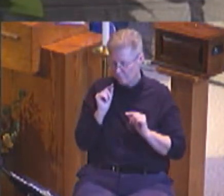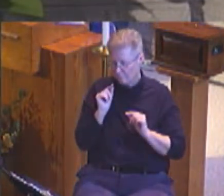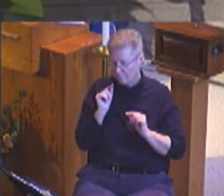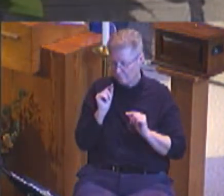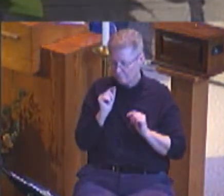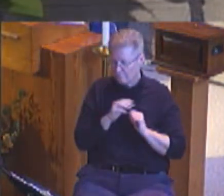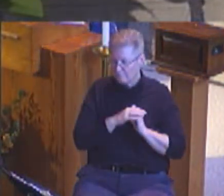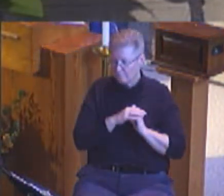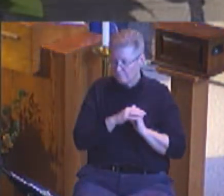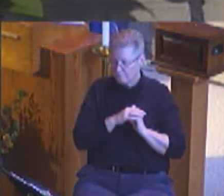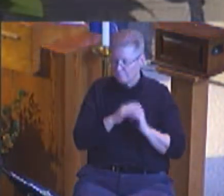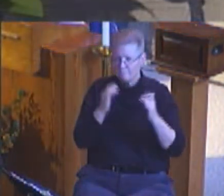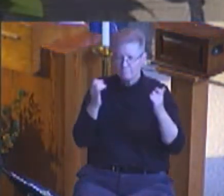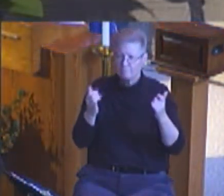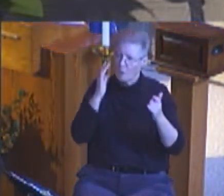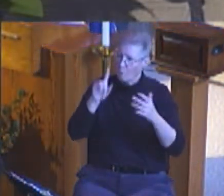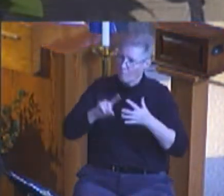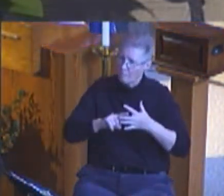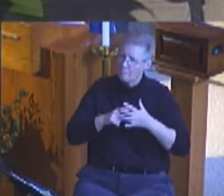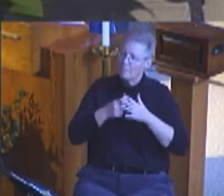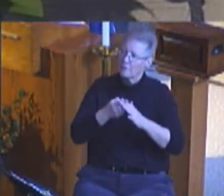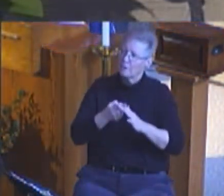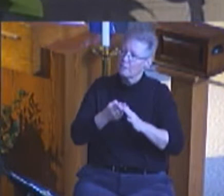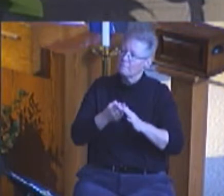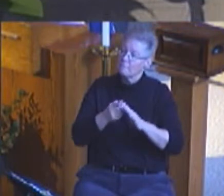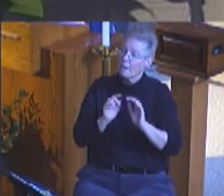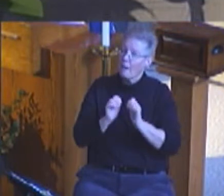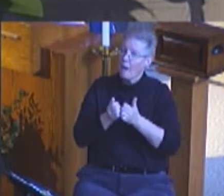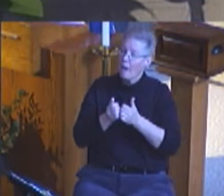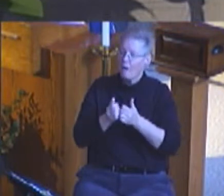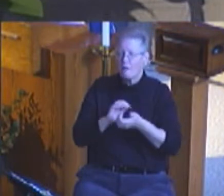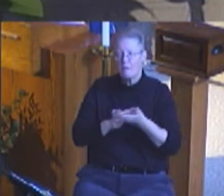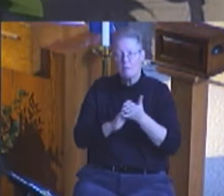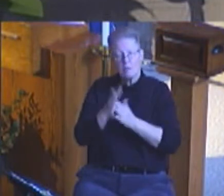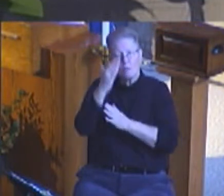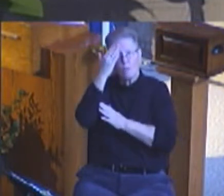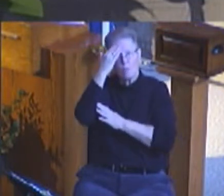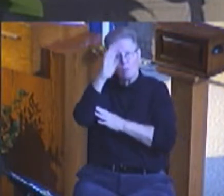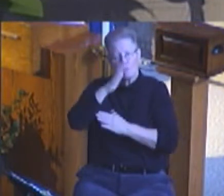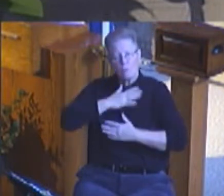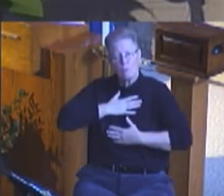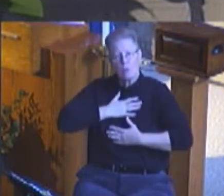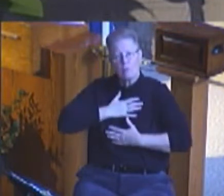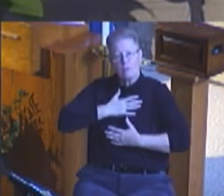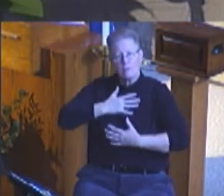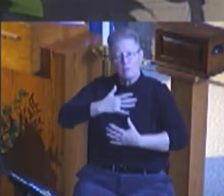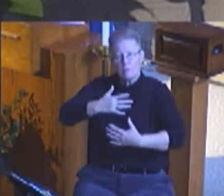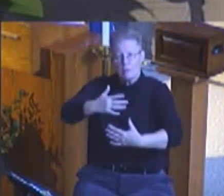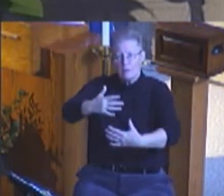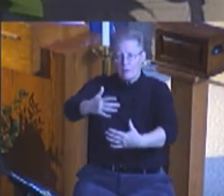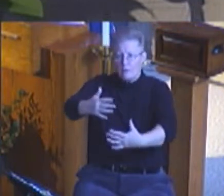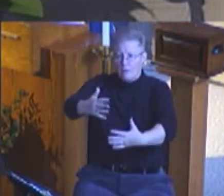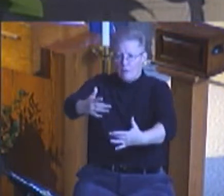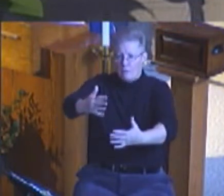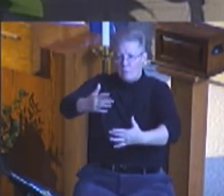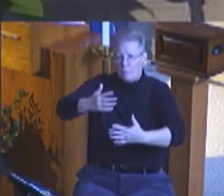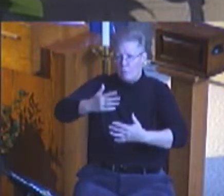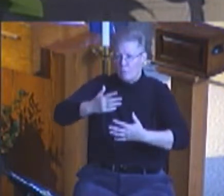We're going to begin today with becoming more conscious of our breath. A long, slow, deep